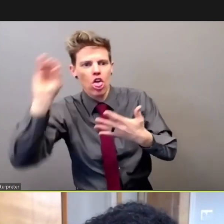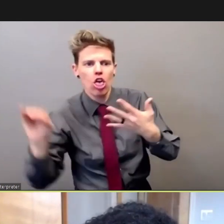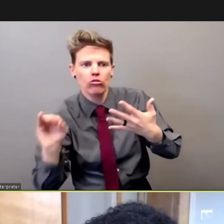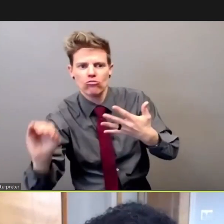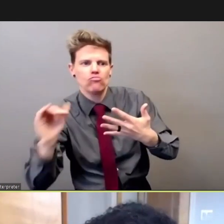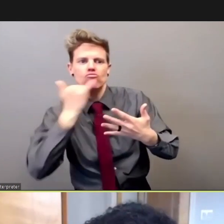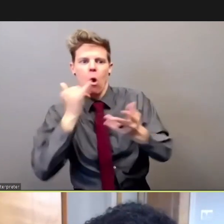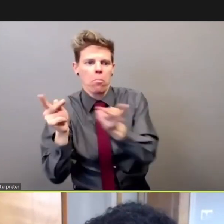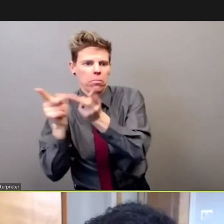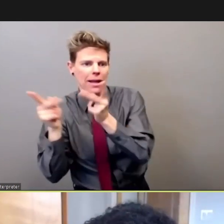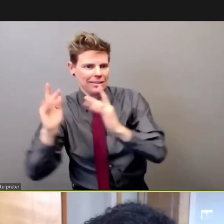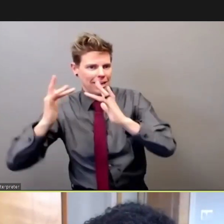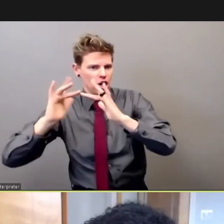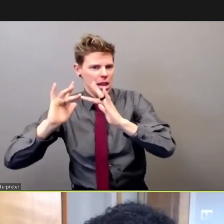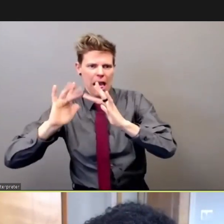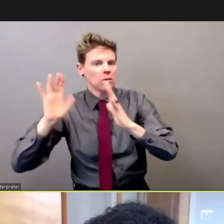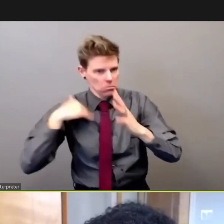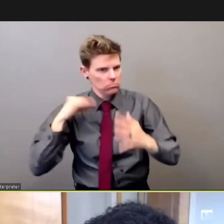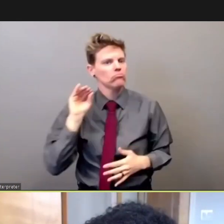information.